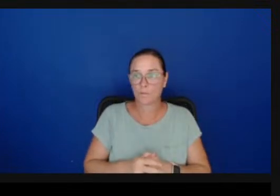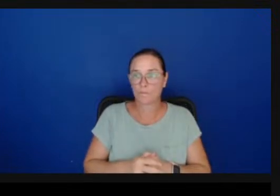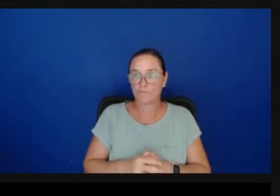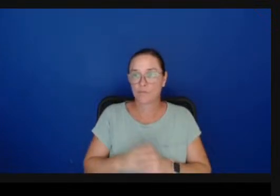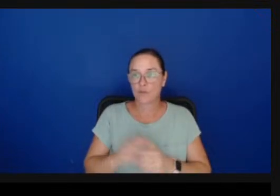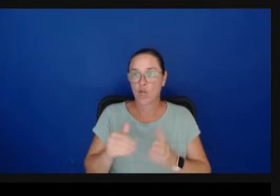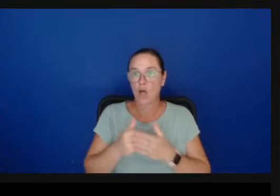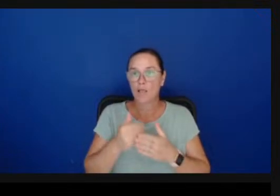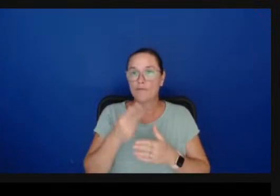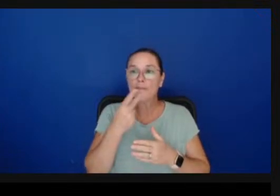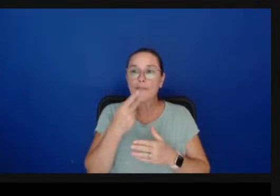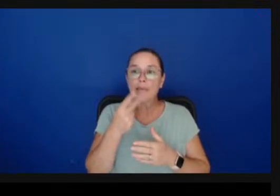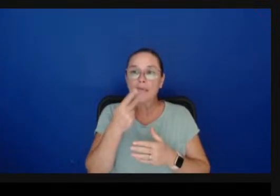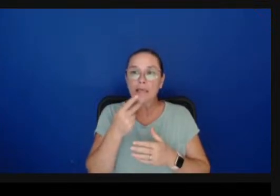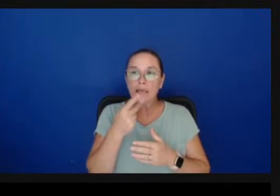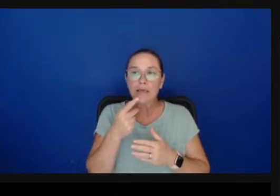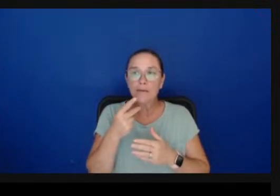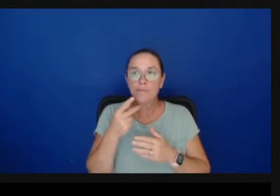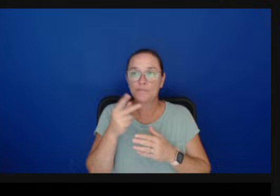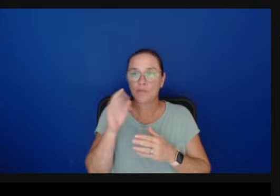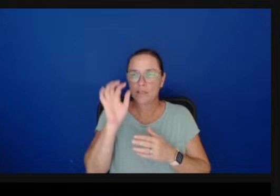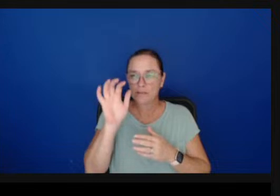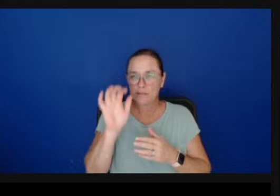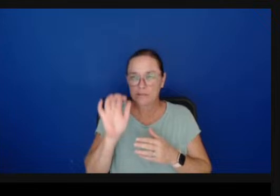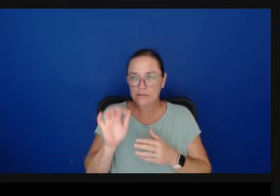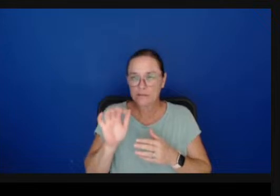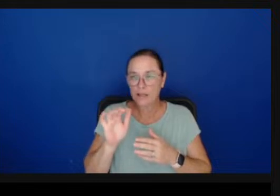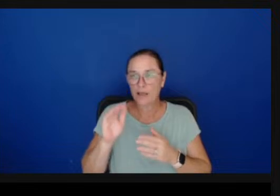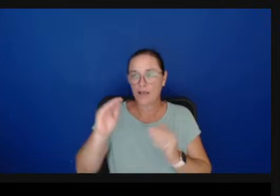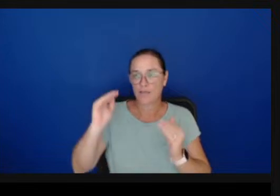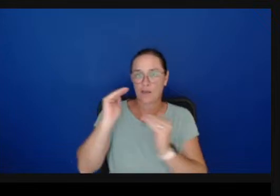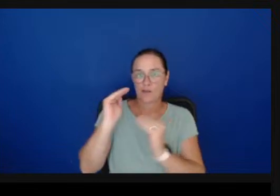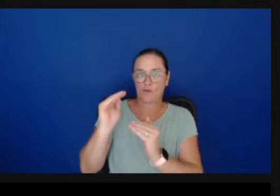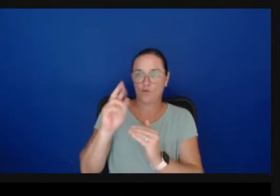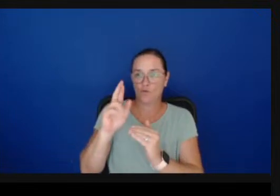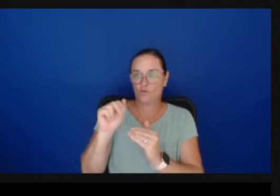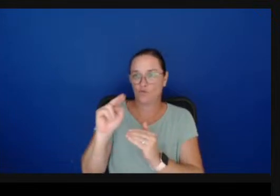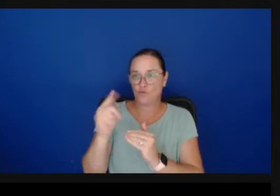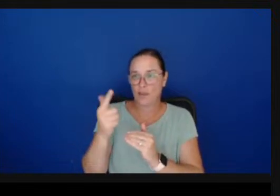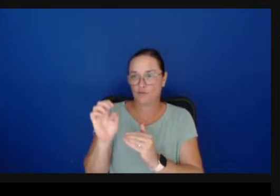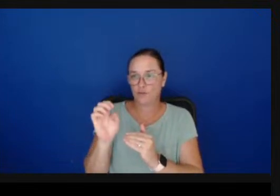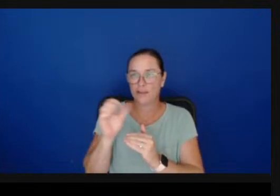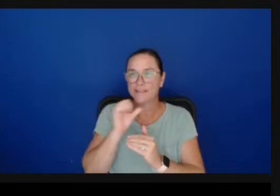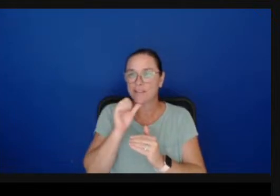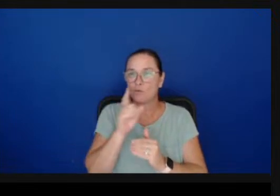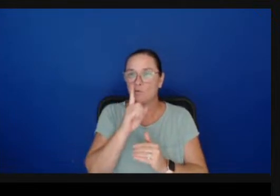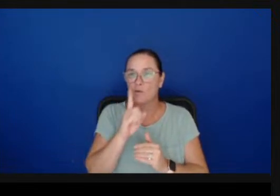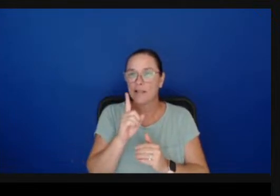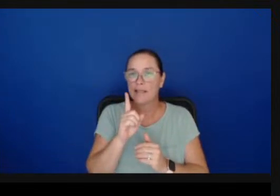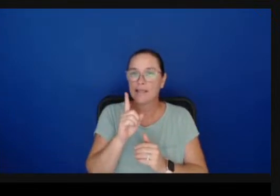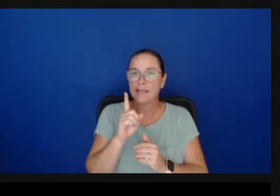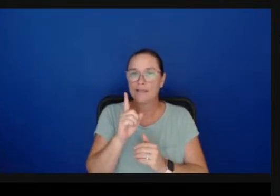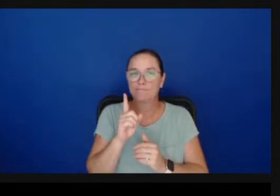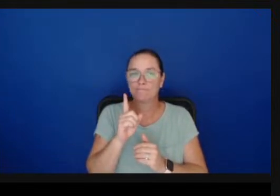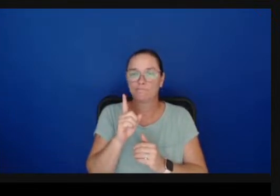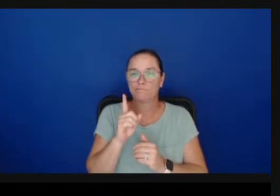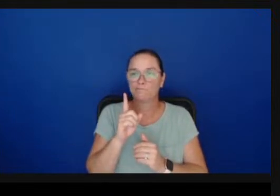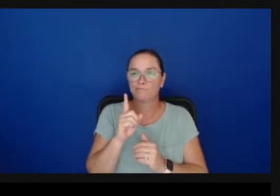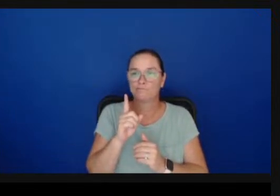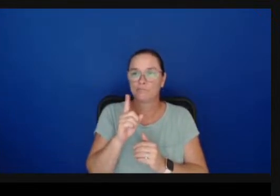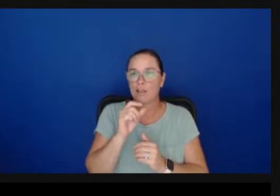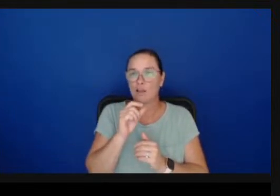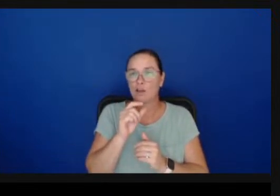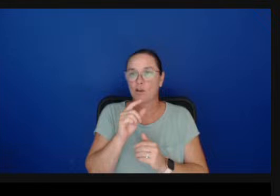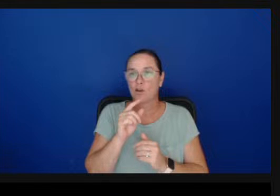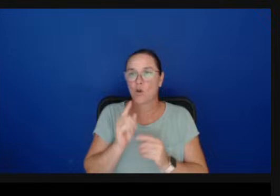pink clustered on this side over here. And really the range of it, you can see, is that it's not really shooting up anymore. It